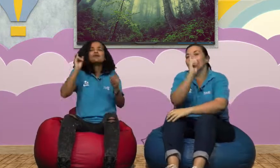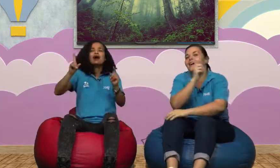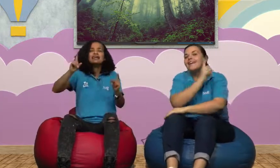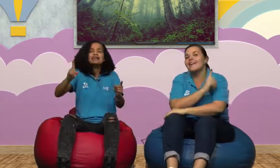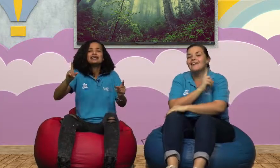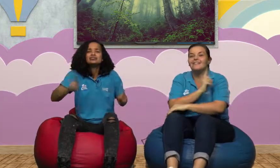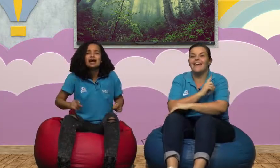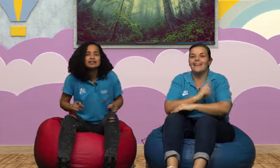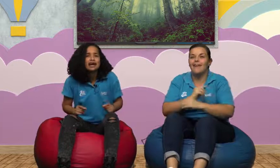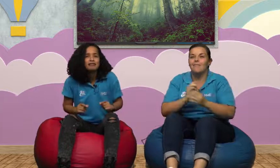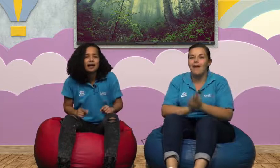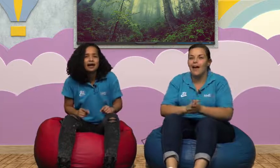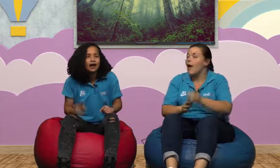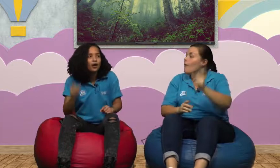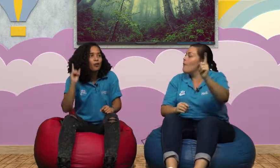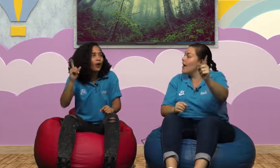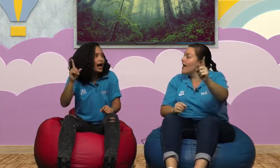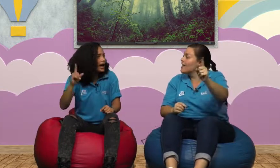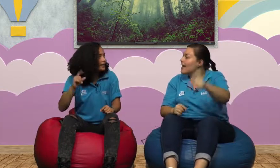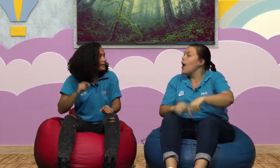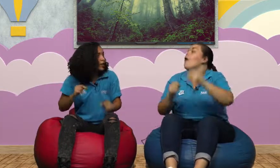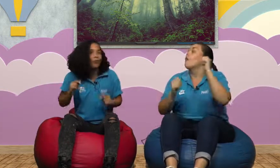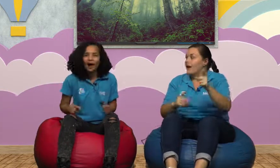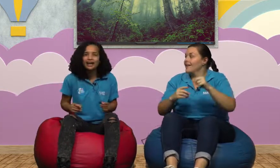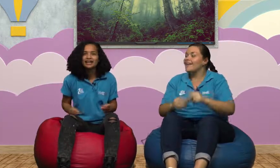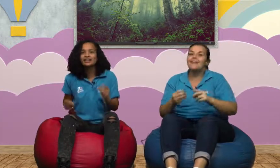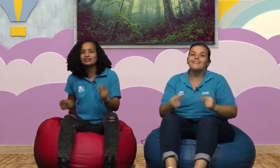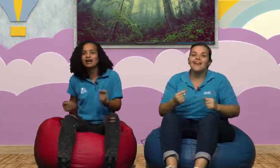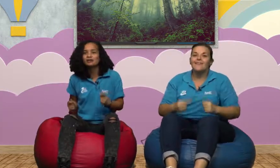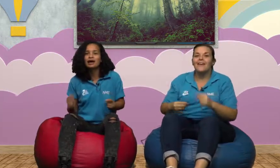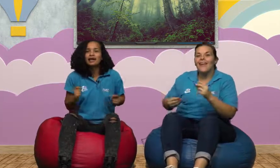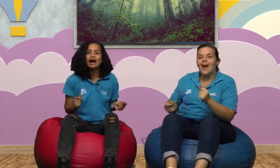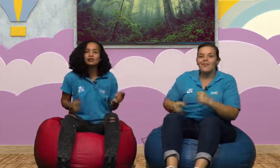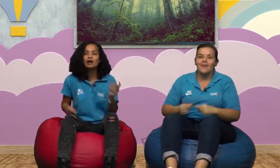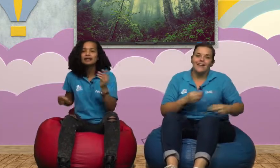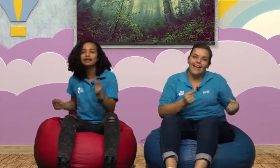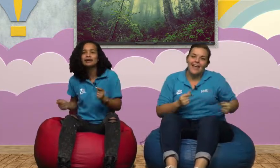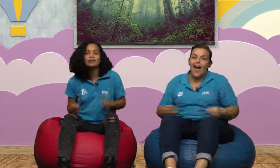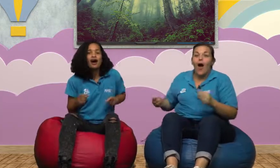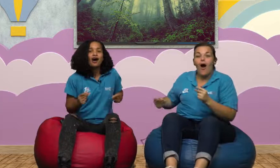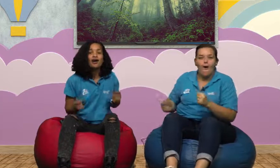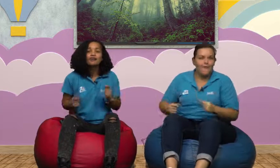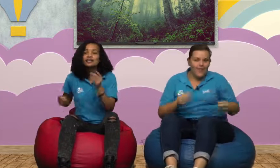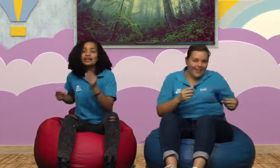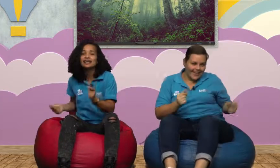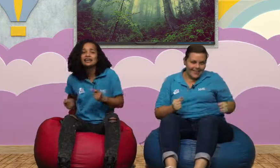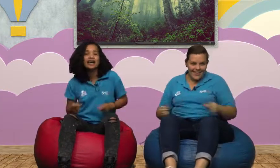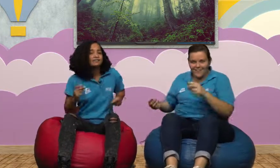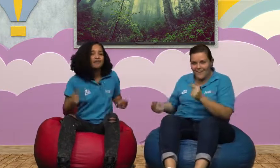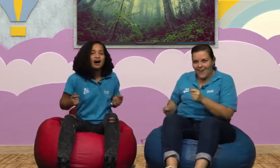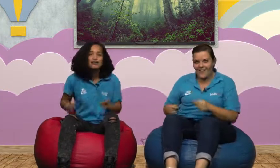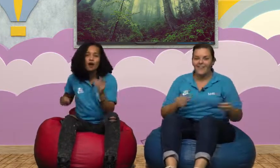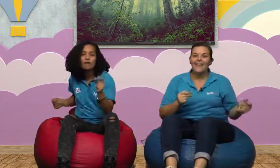only one little dragon came back. One little dragon went out one day, over the hill